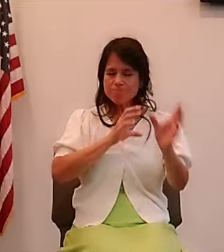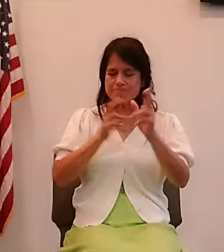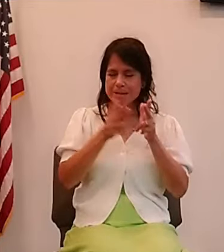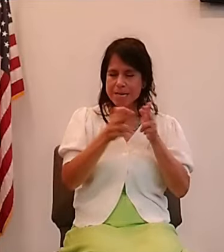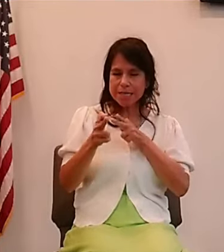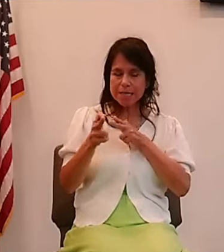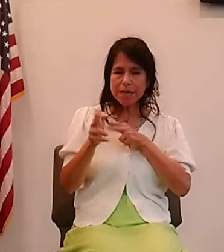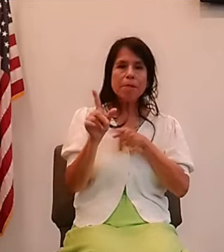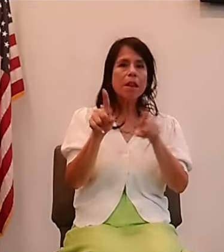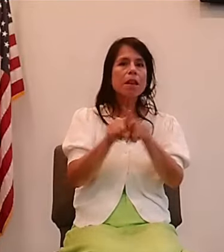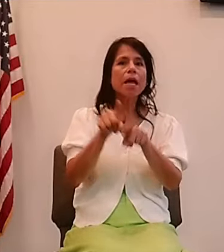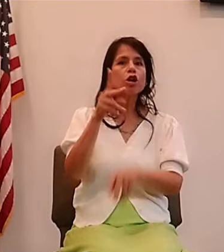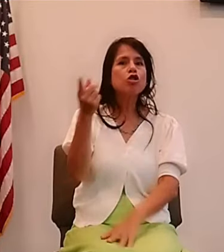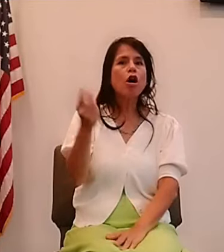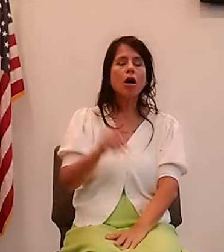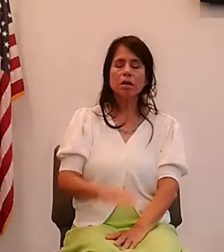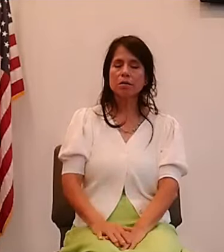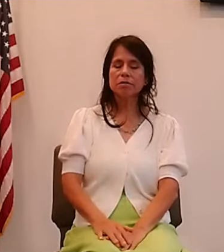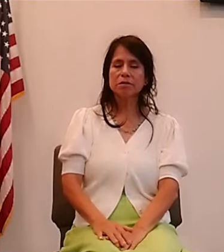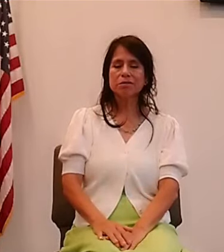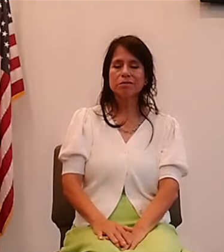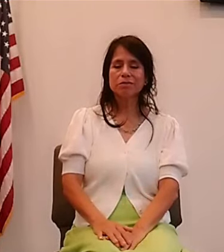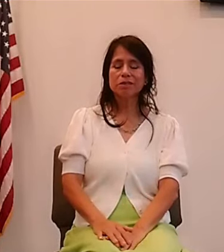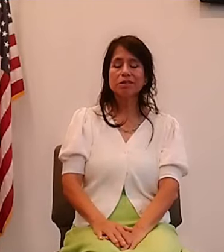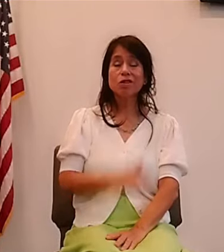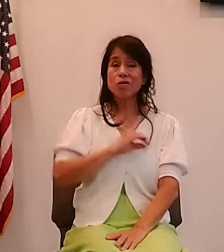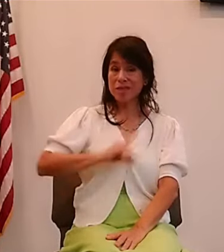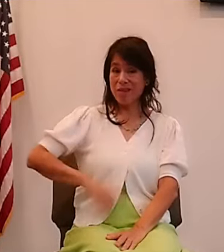David knew the fear, as Jeremiah knew the fear,